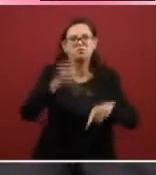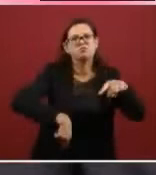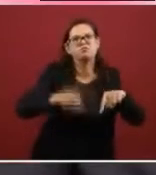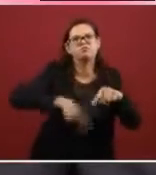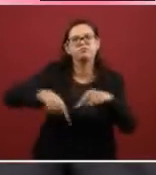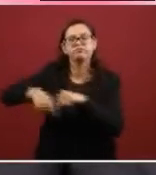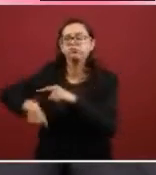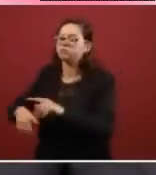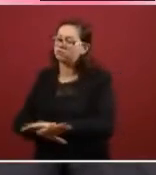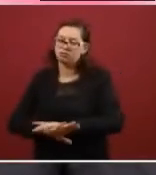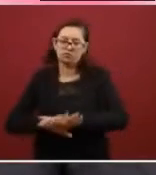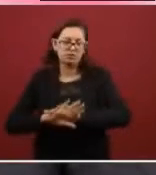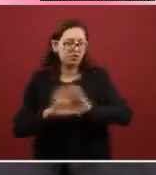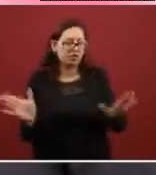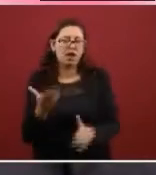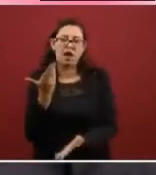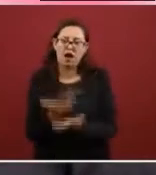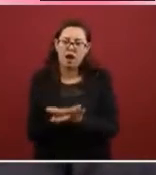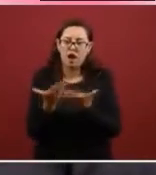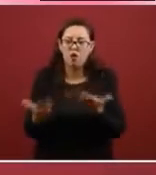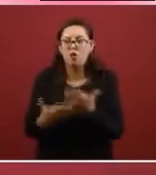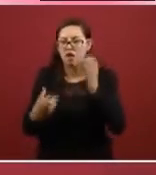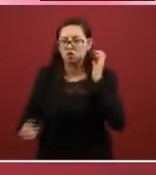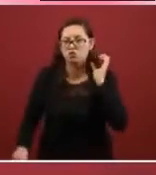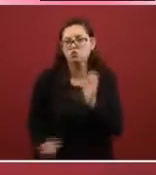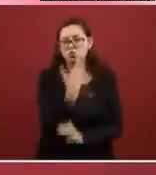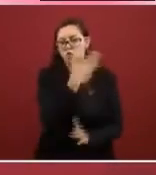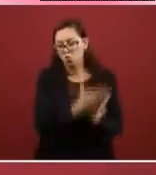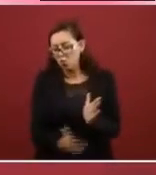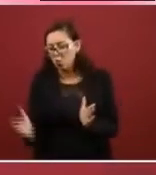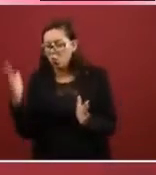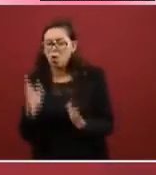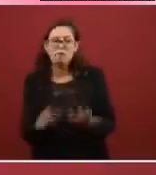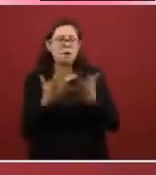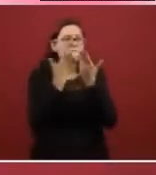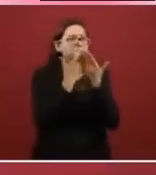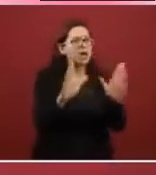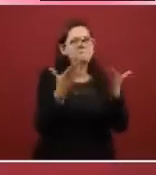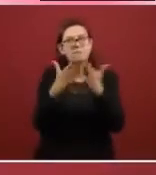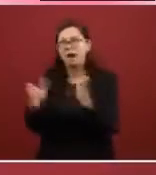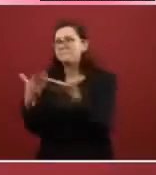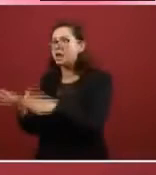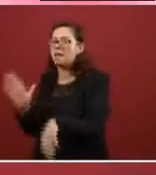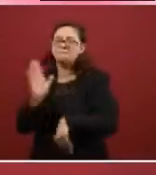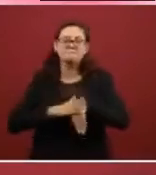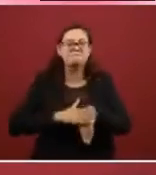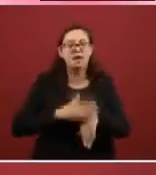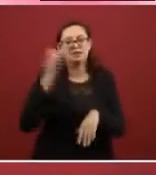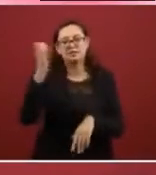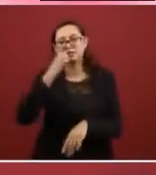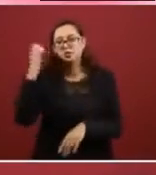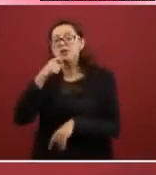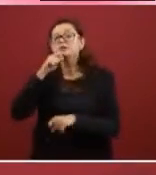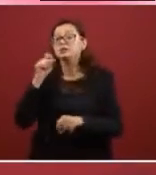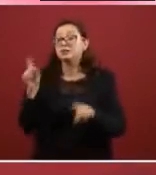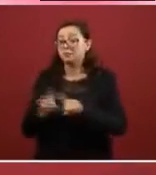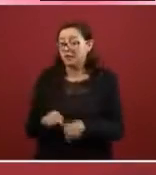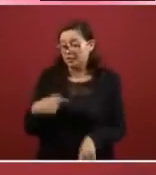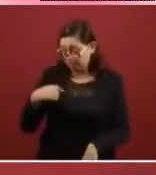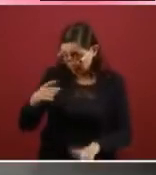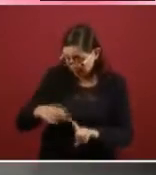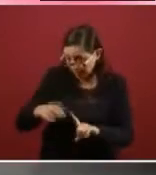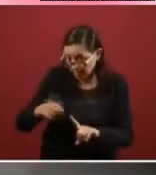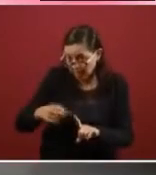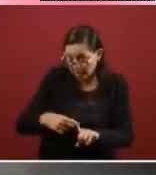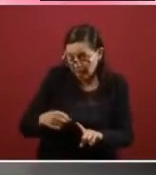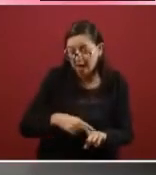abriendo. And we're going to be universidades open públicas. Public education places. Les dejo de tarea también. And also I'm going to give you the